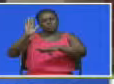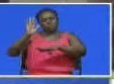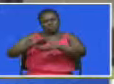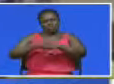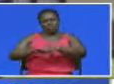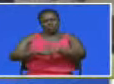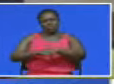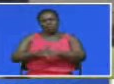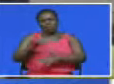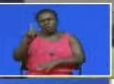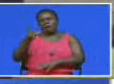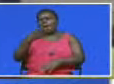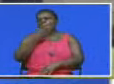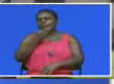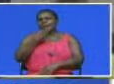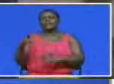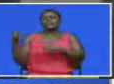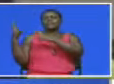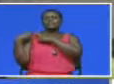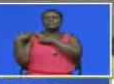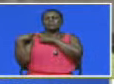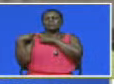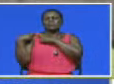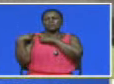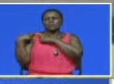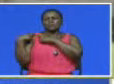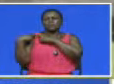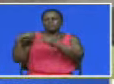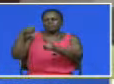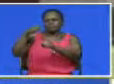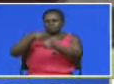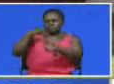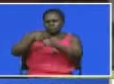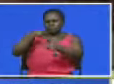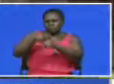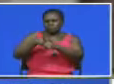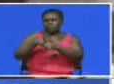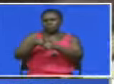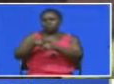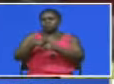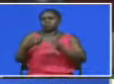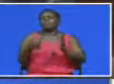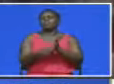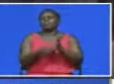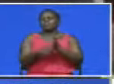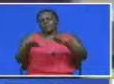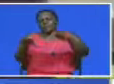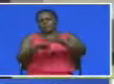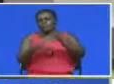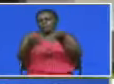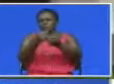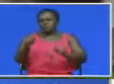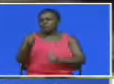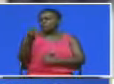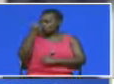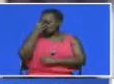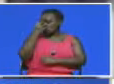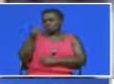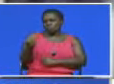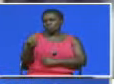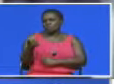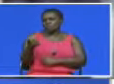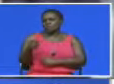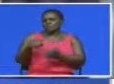one man perhaps holds the key to the question on the intensity of the looming plebiscite: Deputy President William Ruto, who